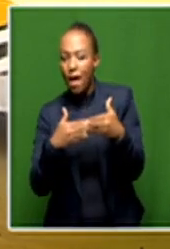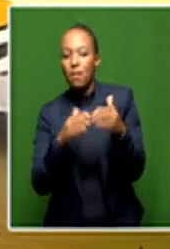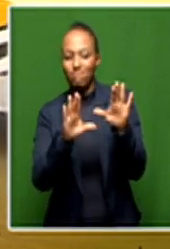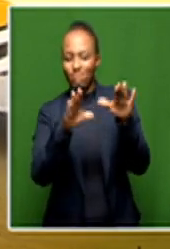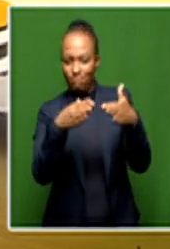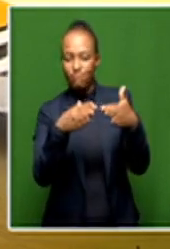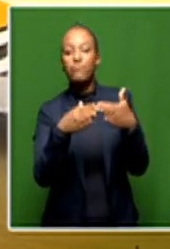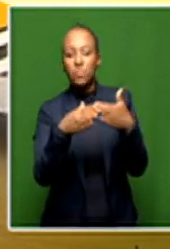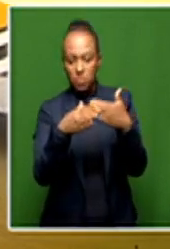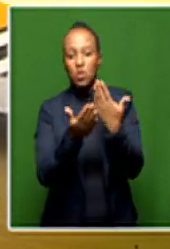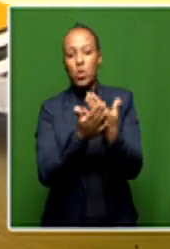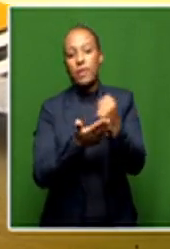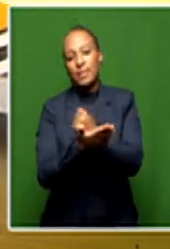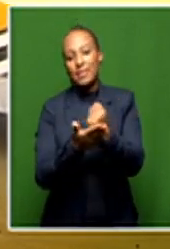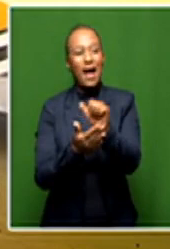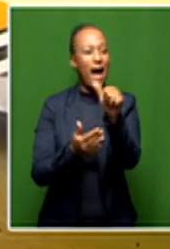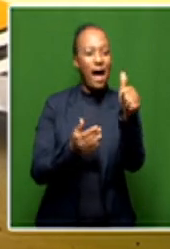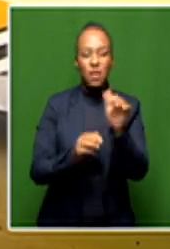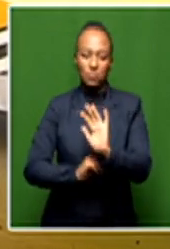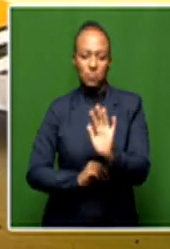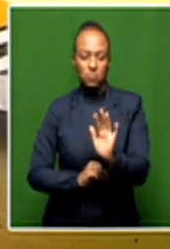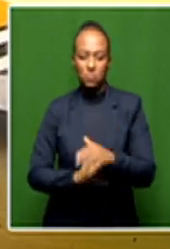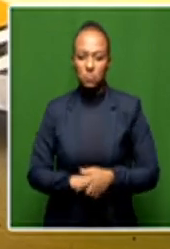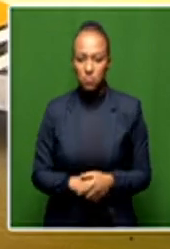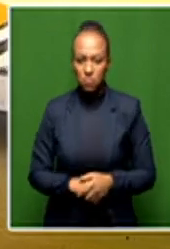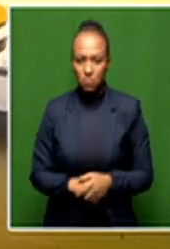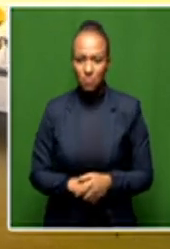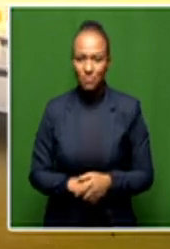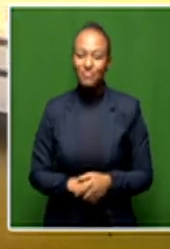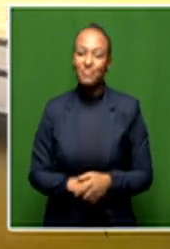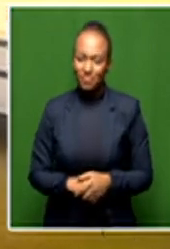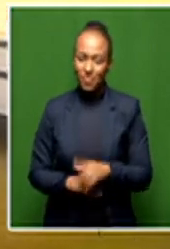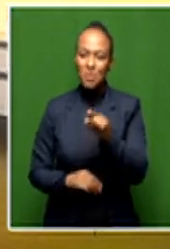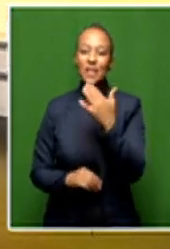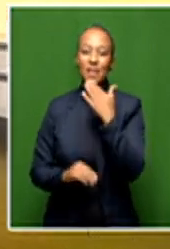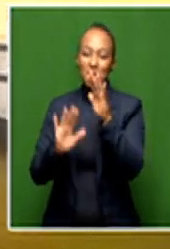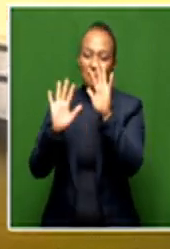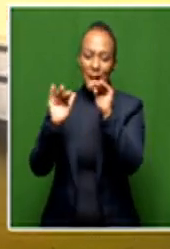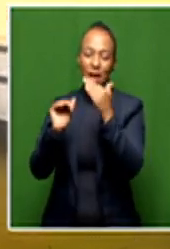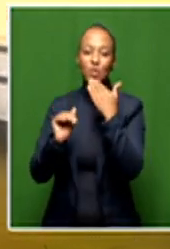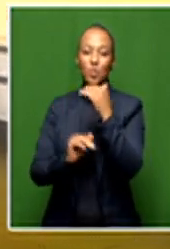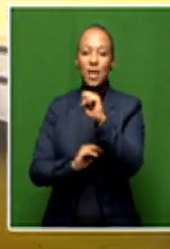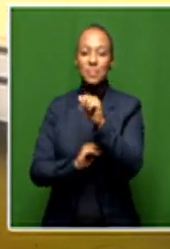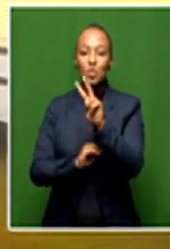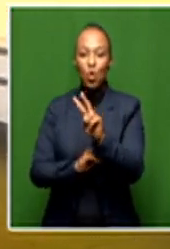then it will be staggered how they will actually roll it out. All right, we got to go. We've got to say goodbye to SABC2 viewers. Thank you for watching.